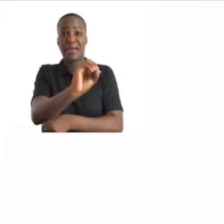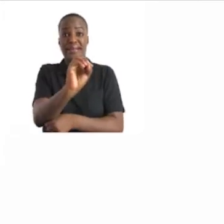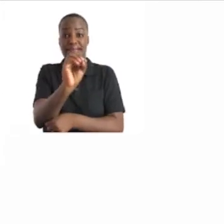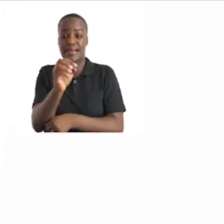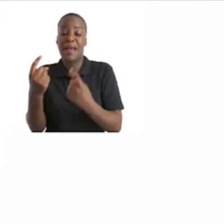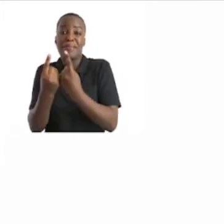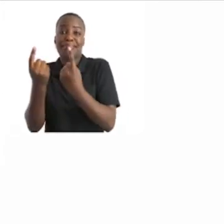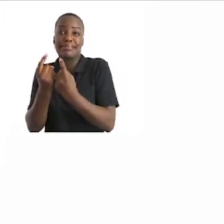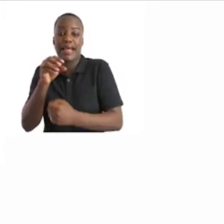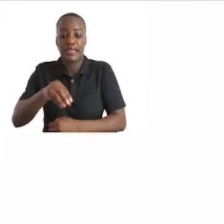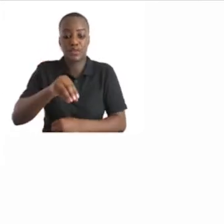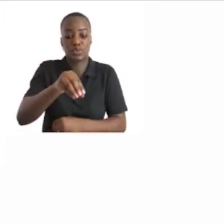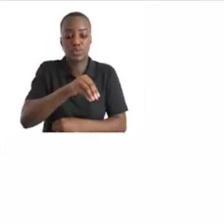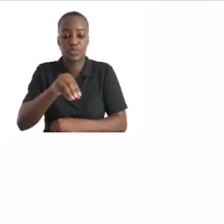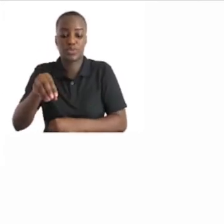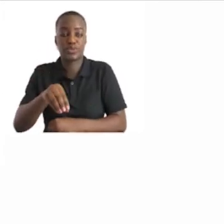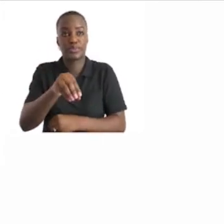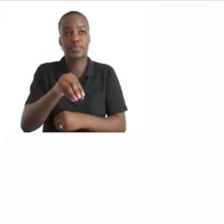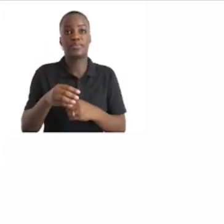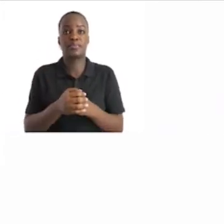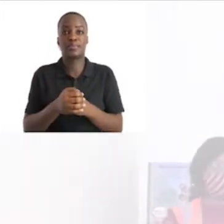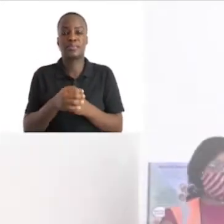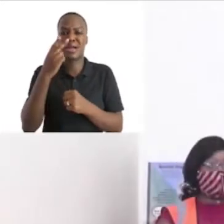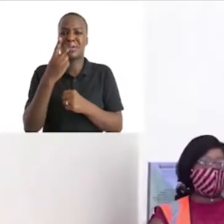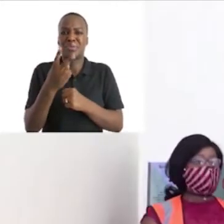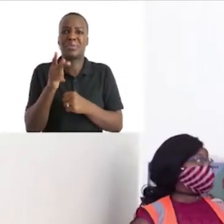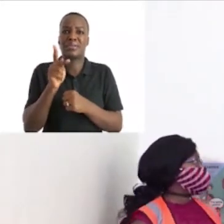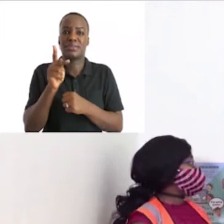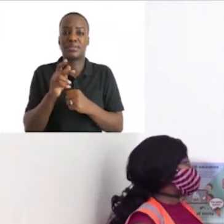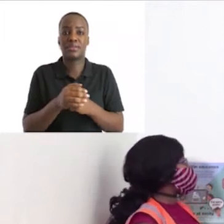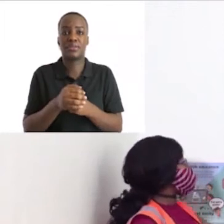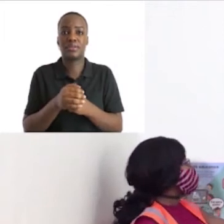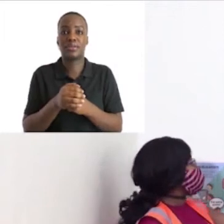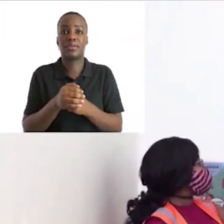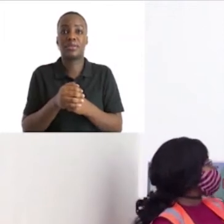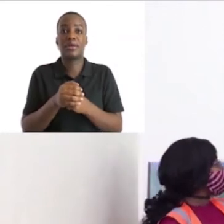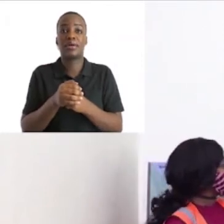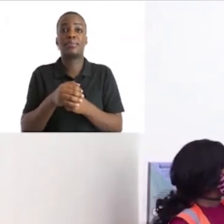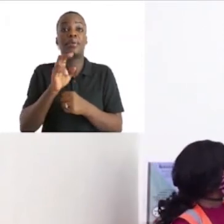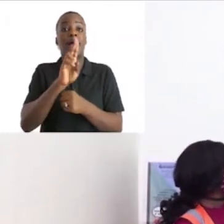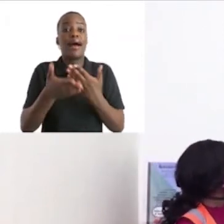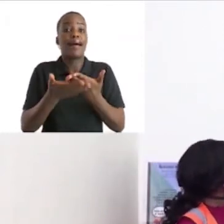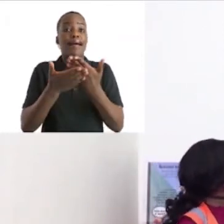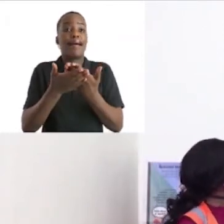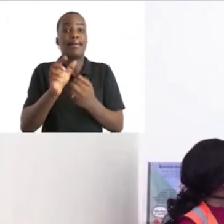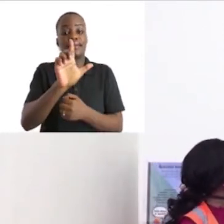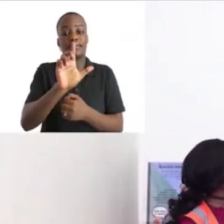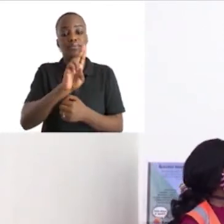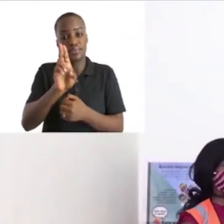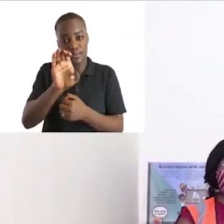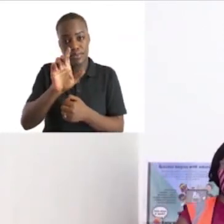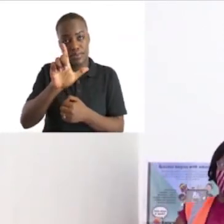chess. Now, if we look back on the board, we said that the word help changes to